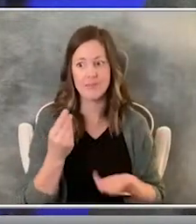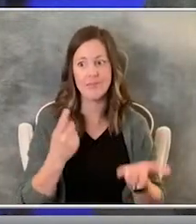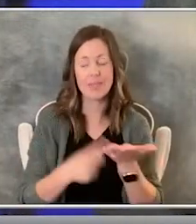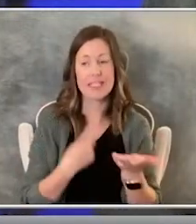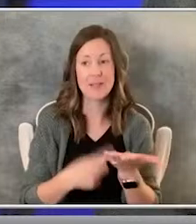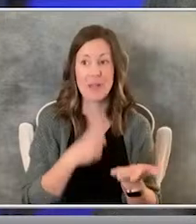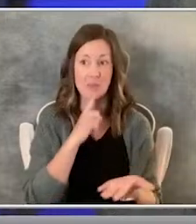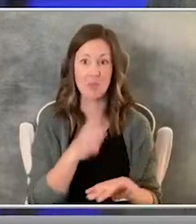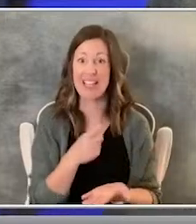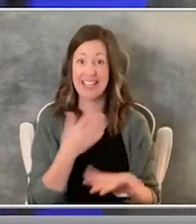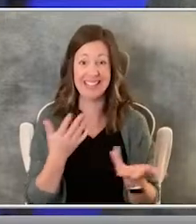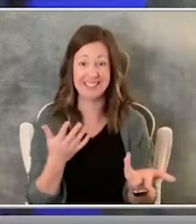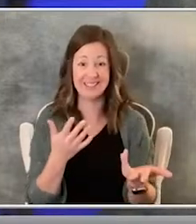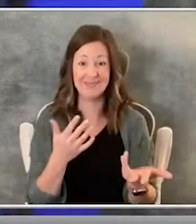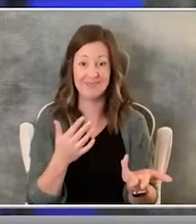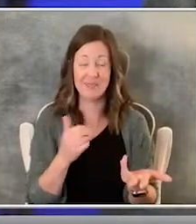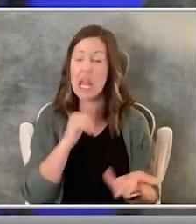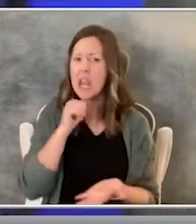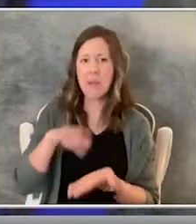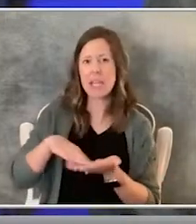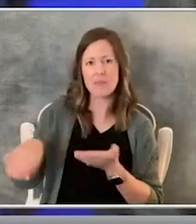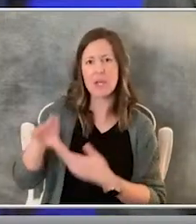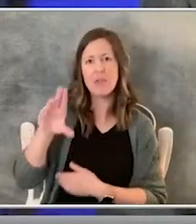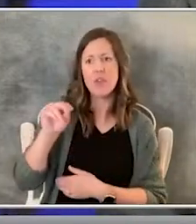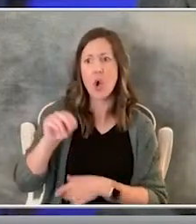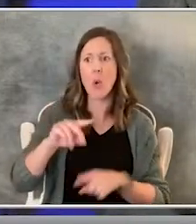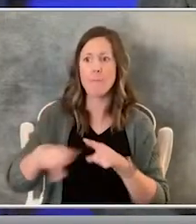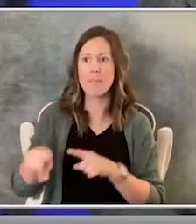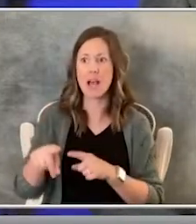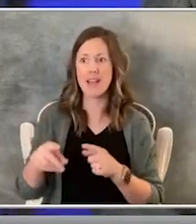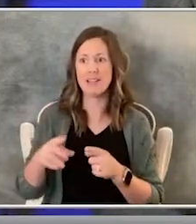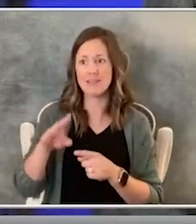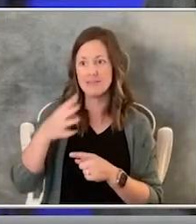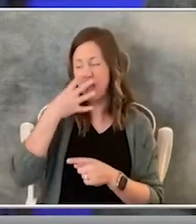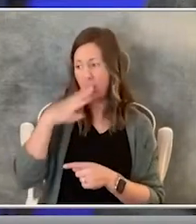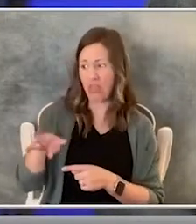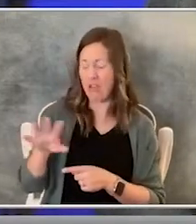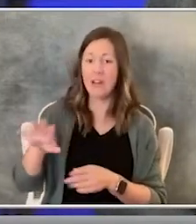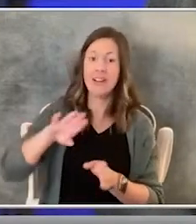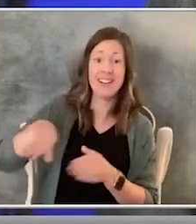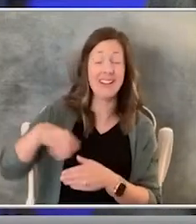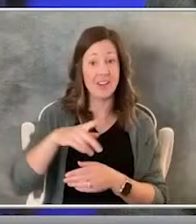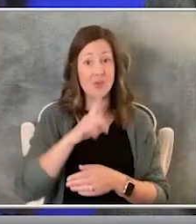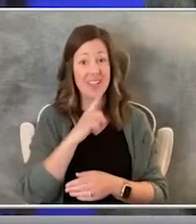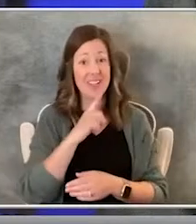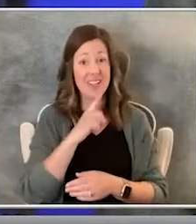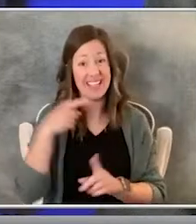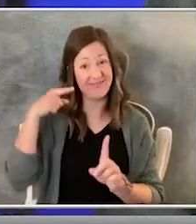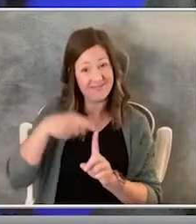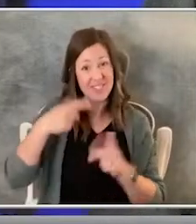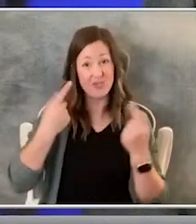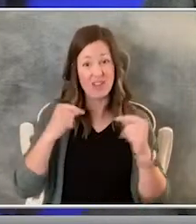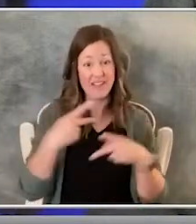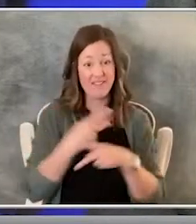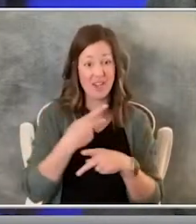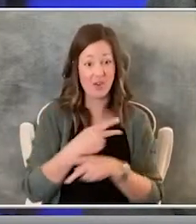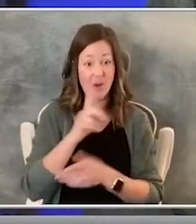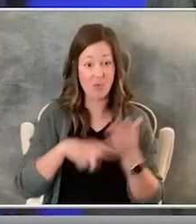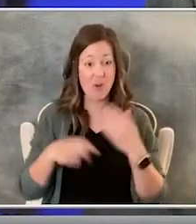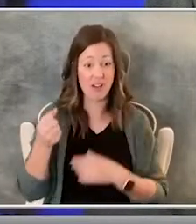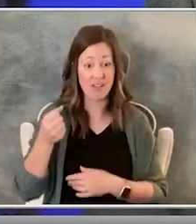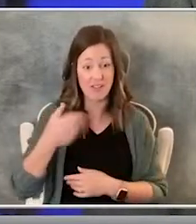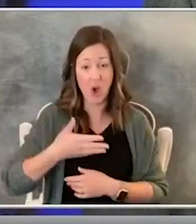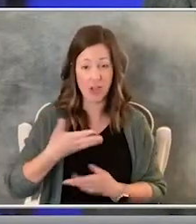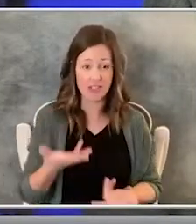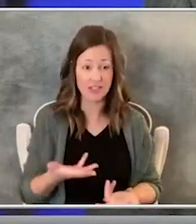that showed what the problem was, and then the answer was presented to me. Actually, you know, right